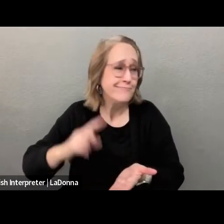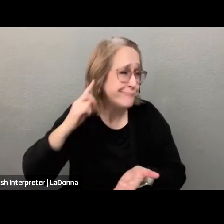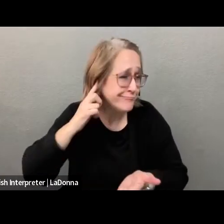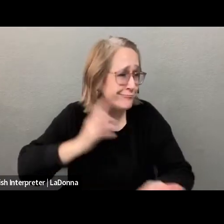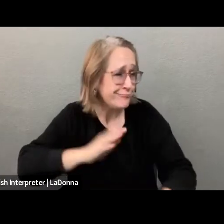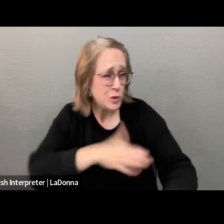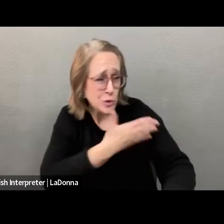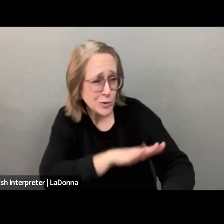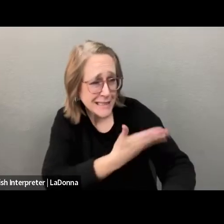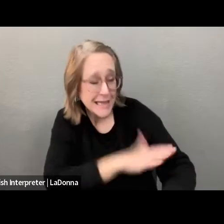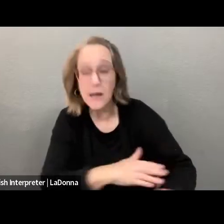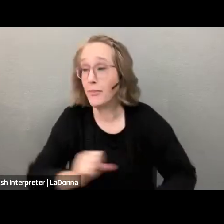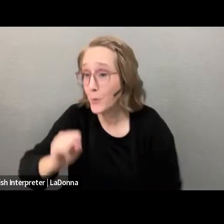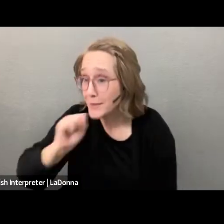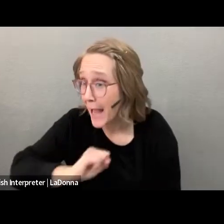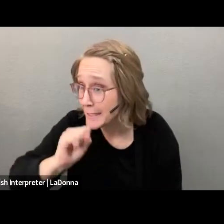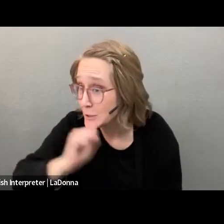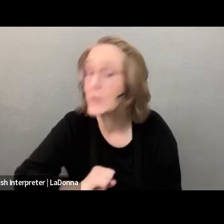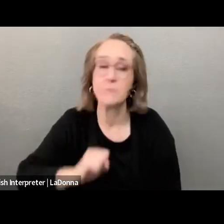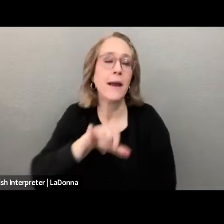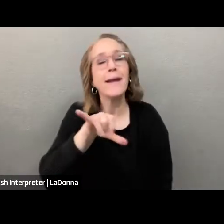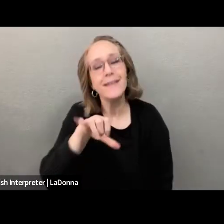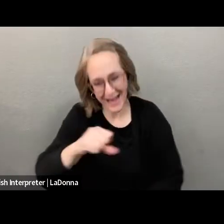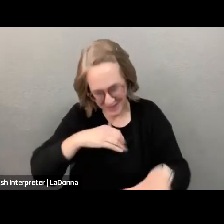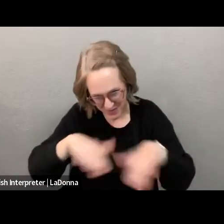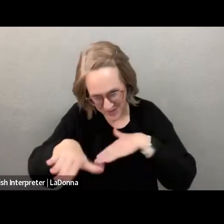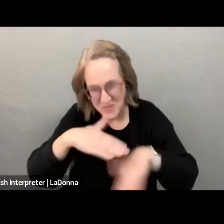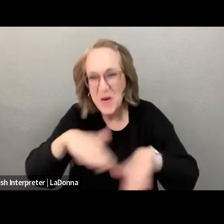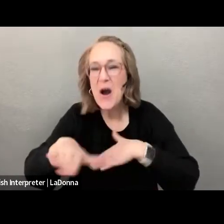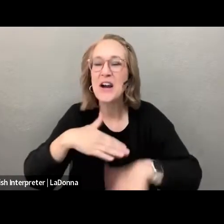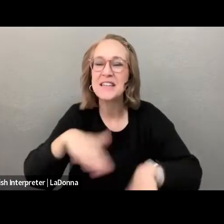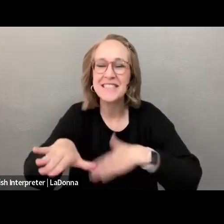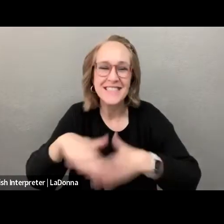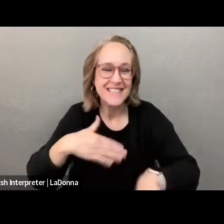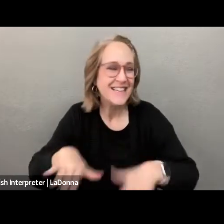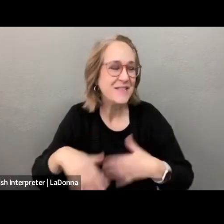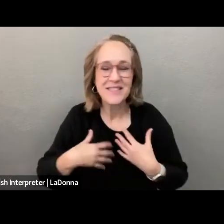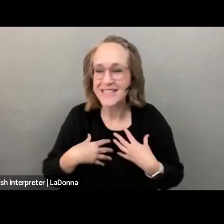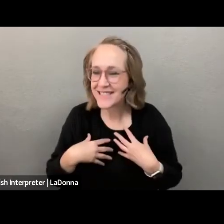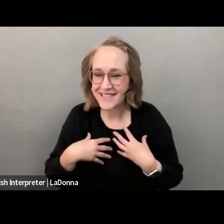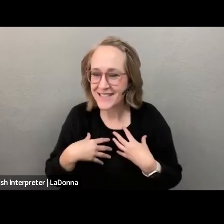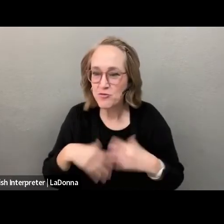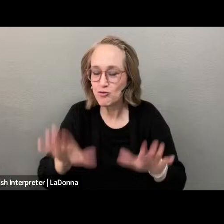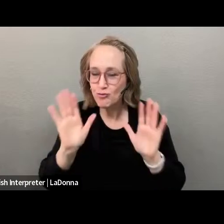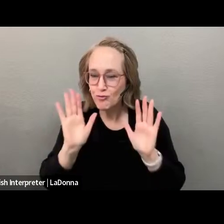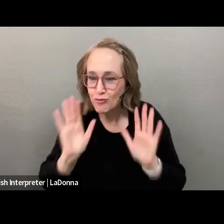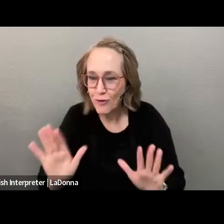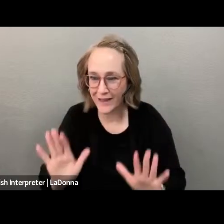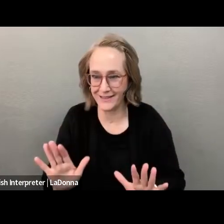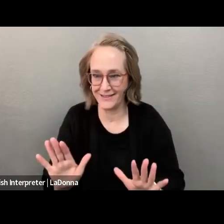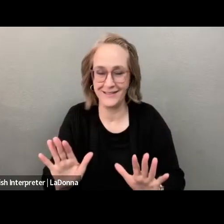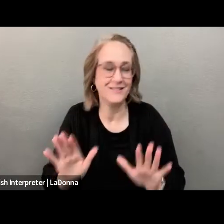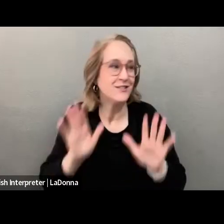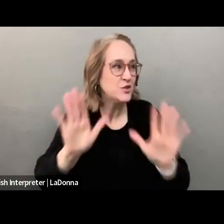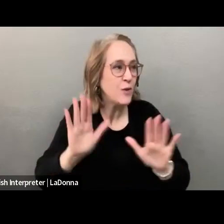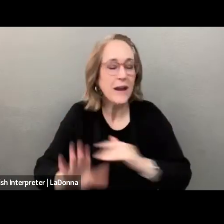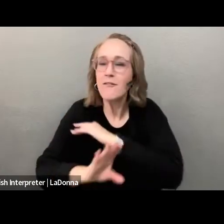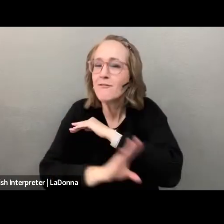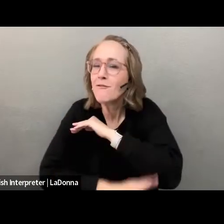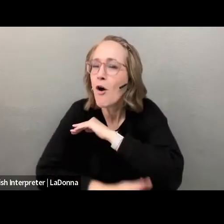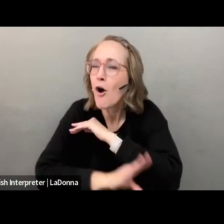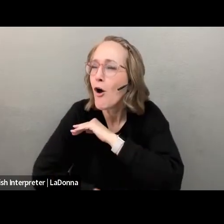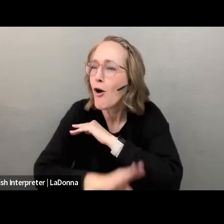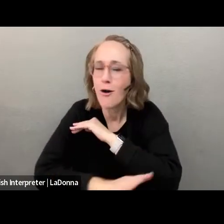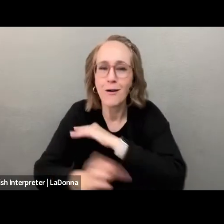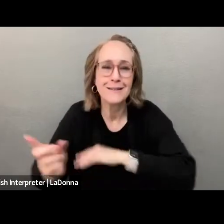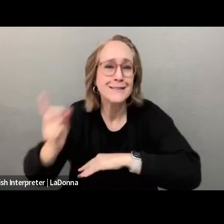ice cream, we walked. It was just a great Arizona fall